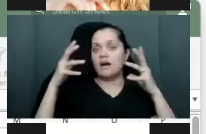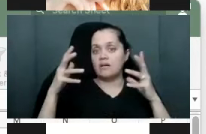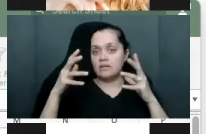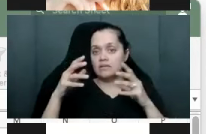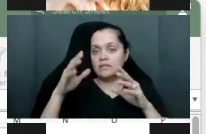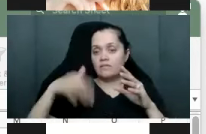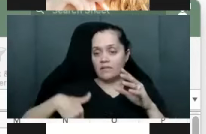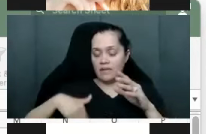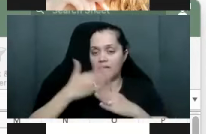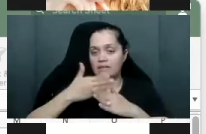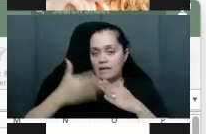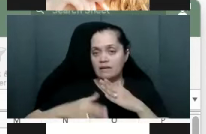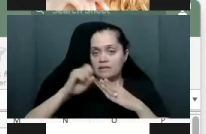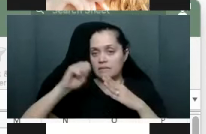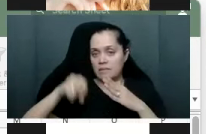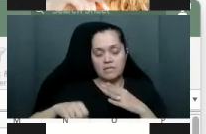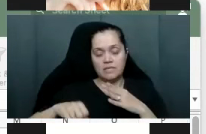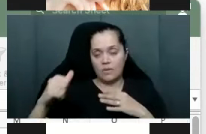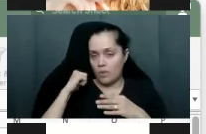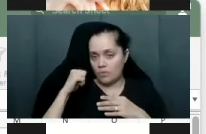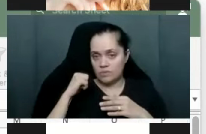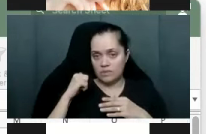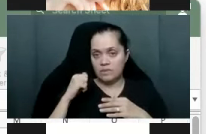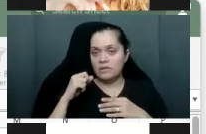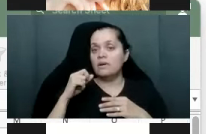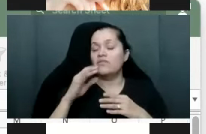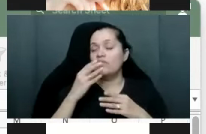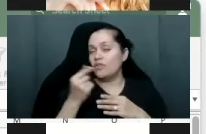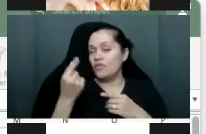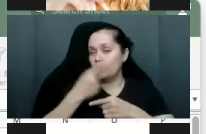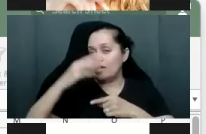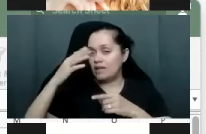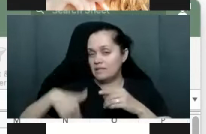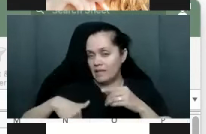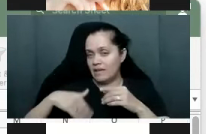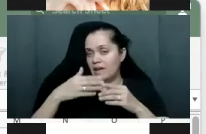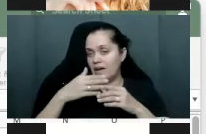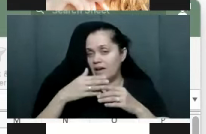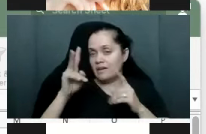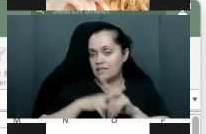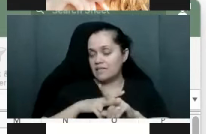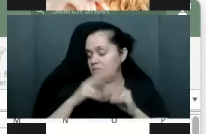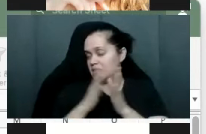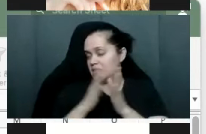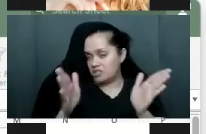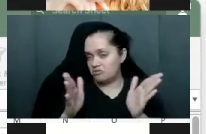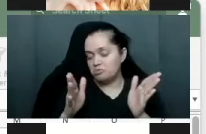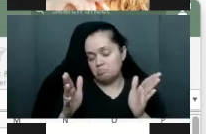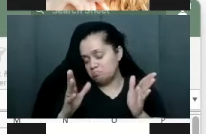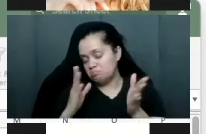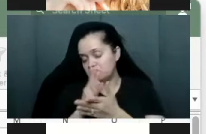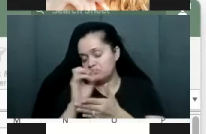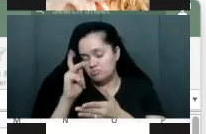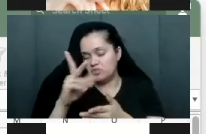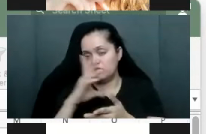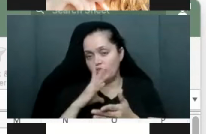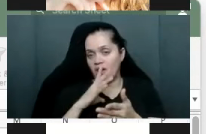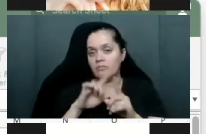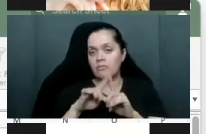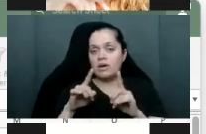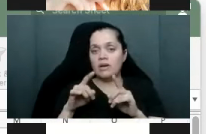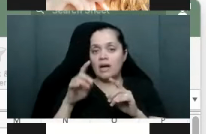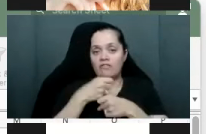at the end of the semester. If you're a few days late on something, generally it's okay. Okay, but I have